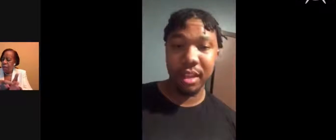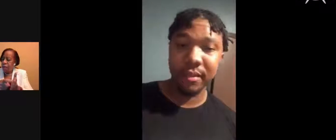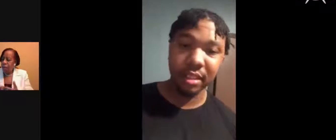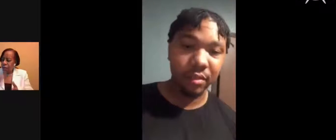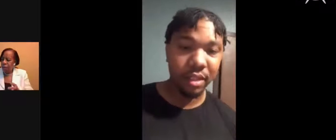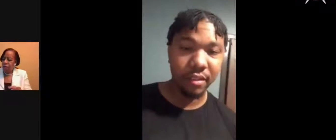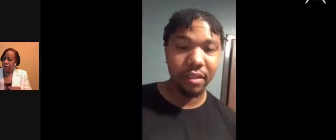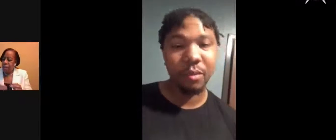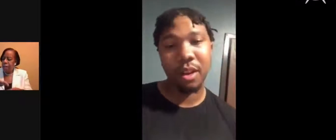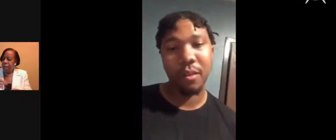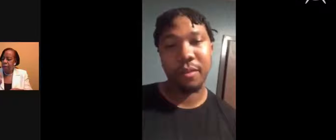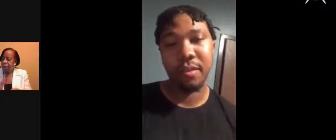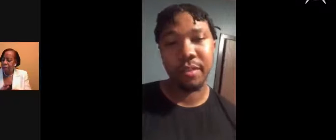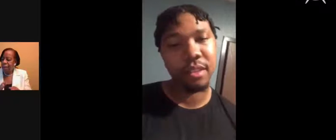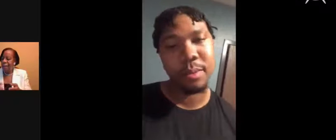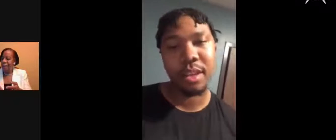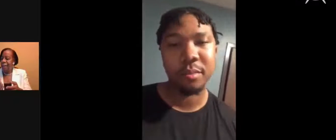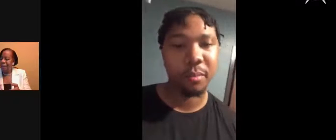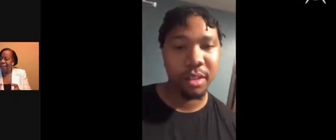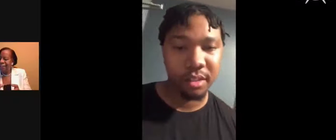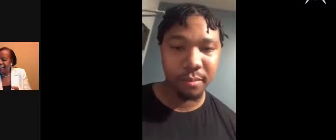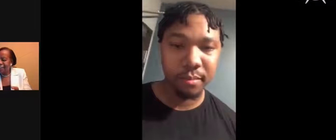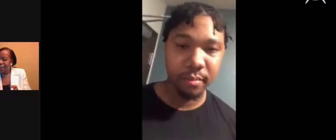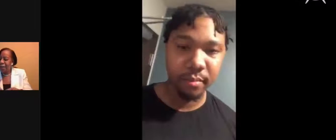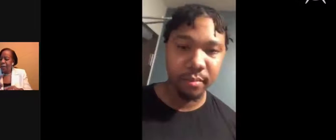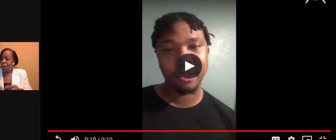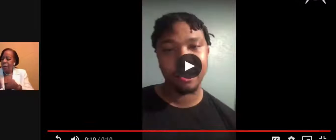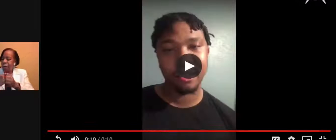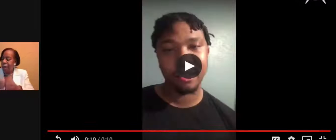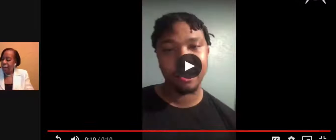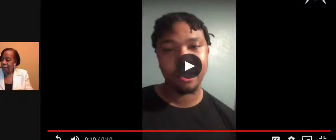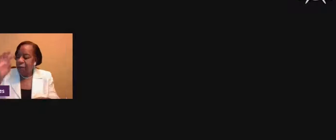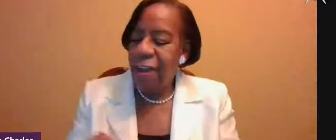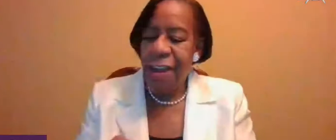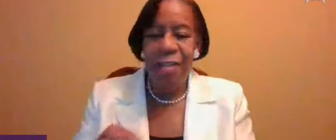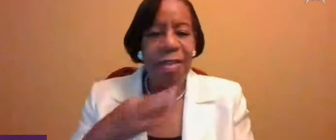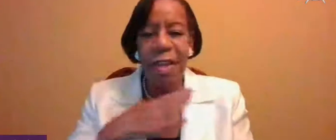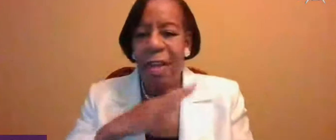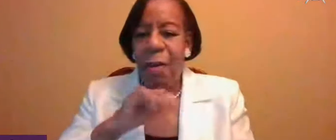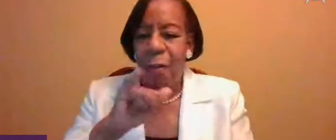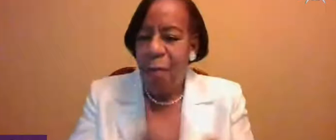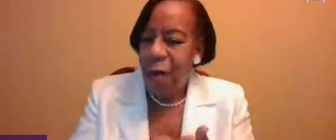For Hebrews 11:6 reads, without faith, it's impossible to please him.